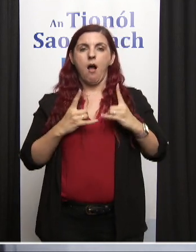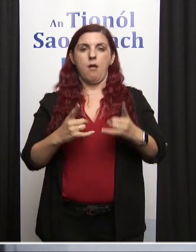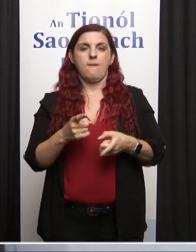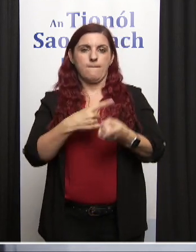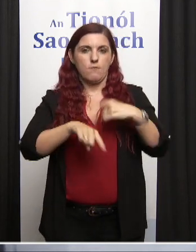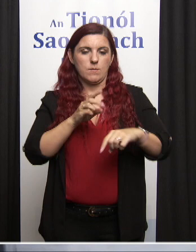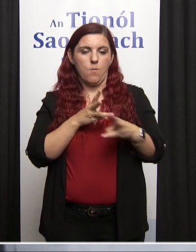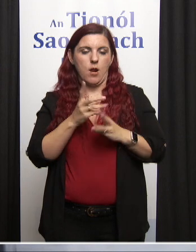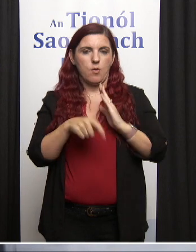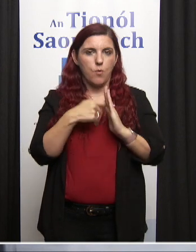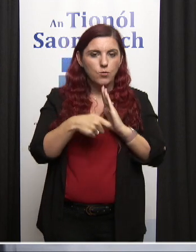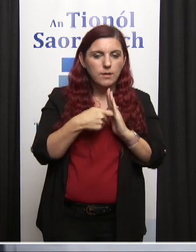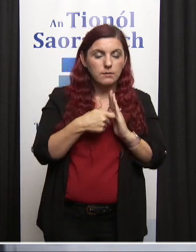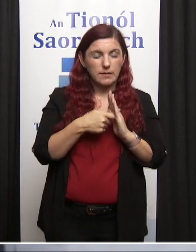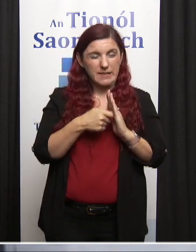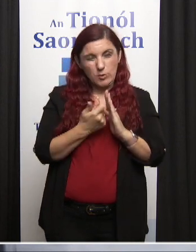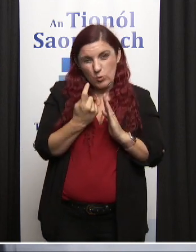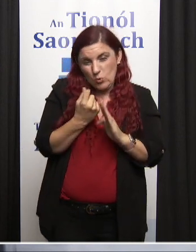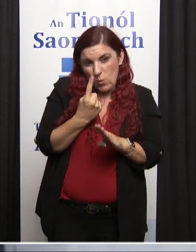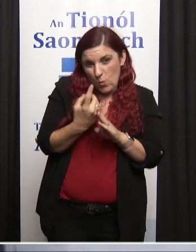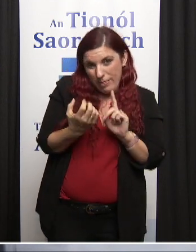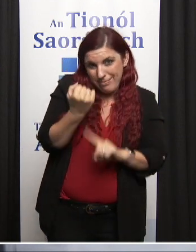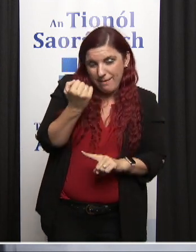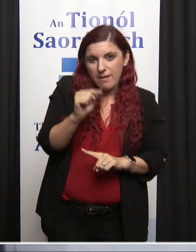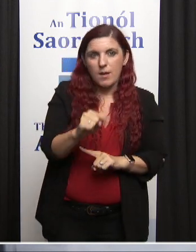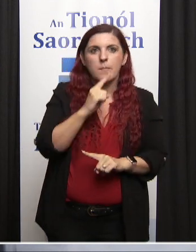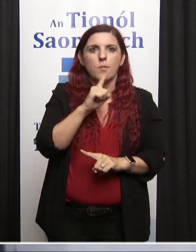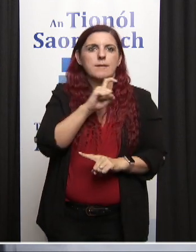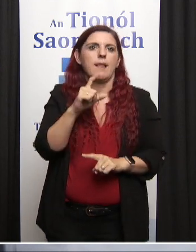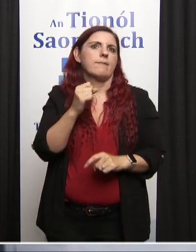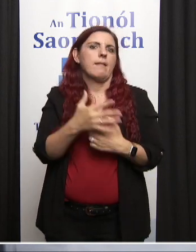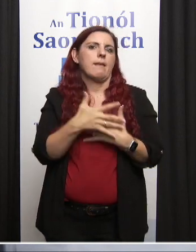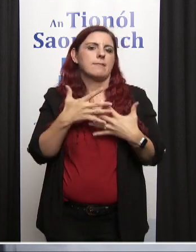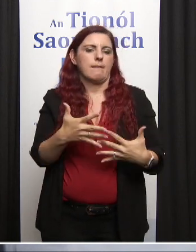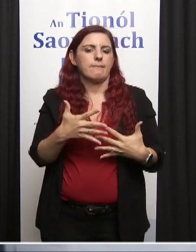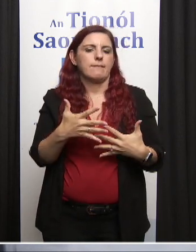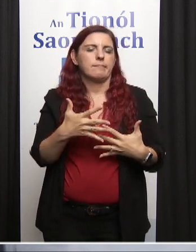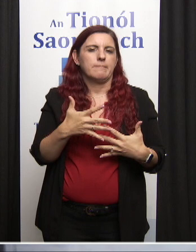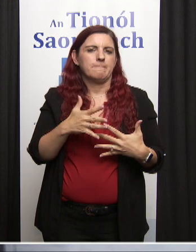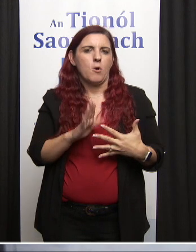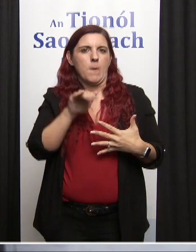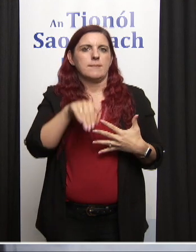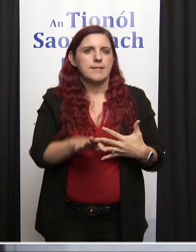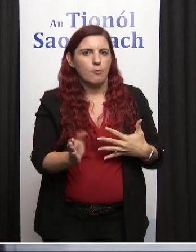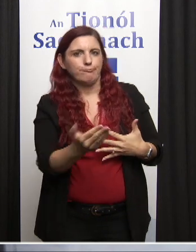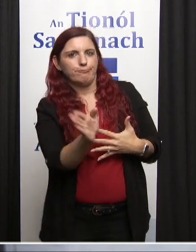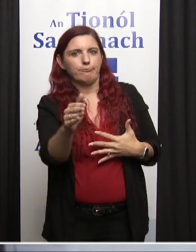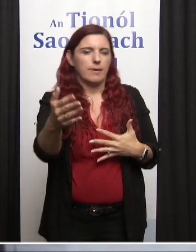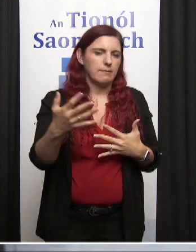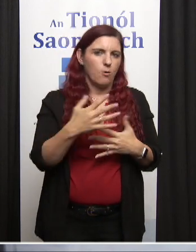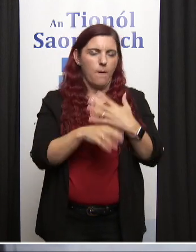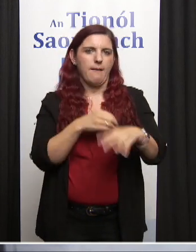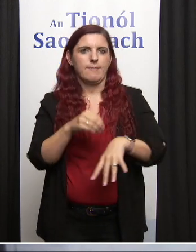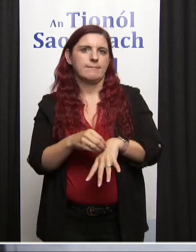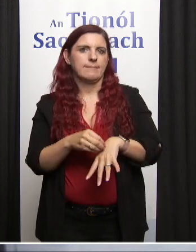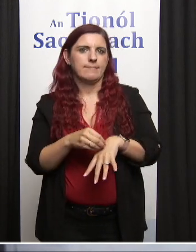project. We're nearly there, but we still have a lot of another few twists and turns in that river, and a bit of turbulence maybe when we